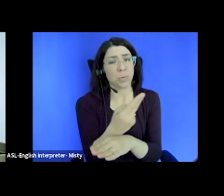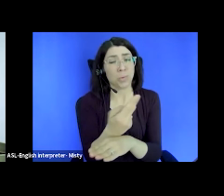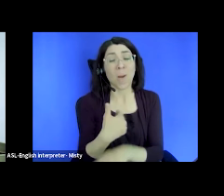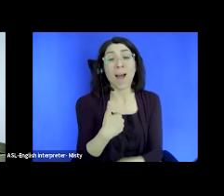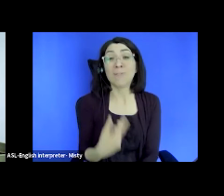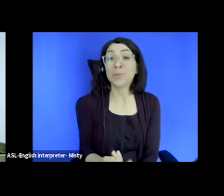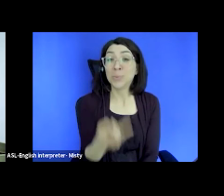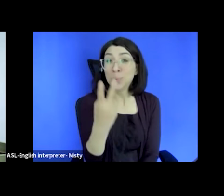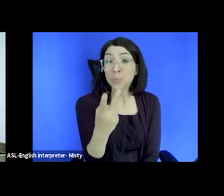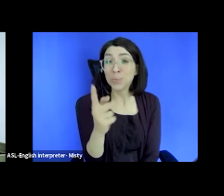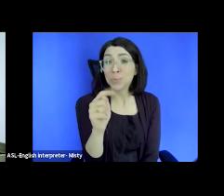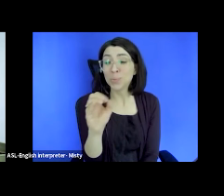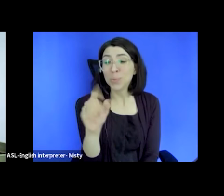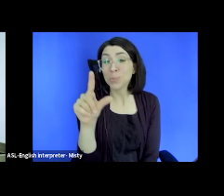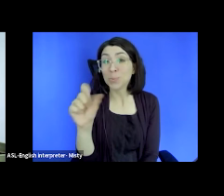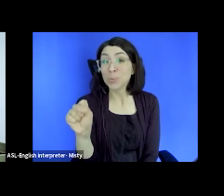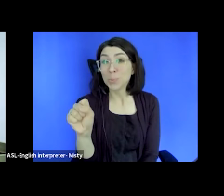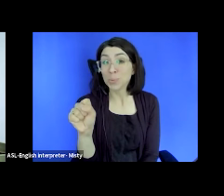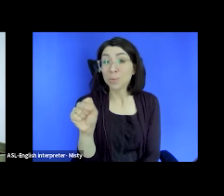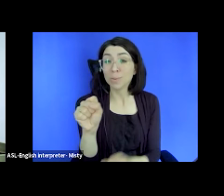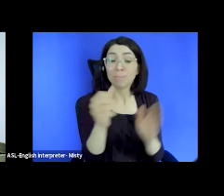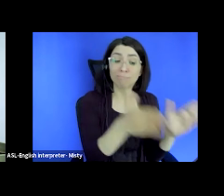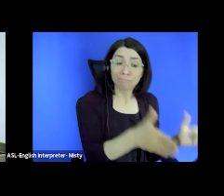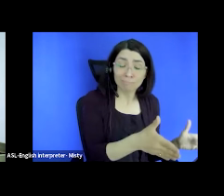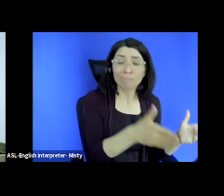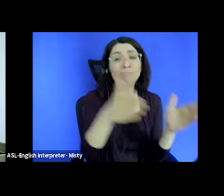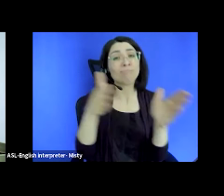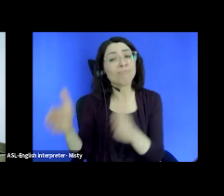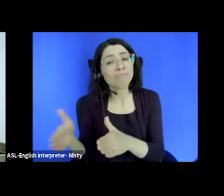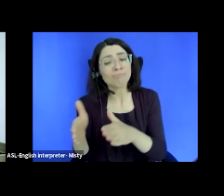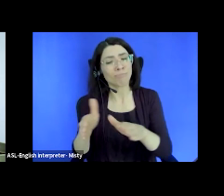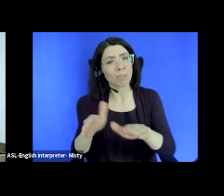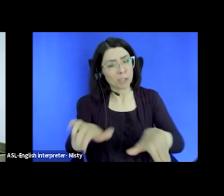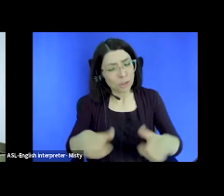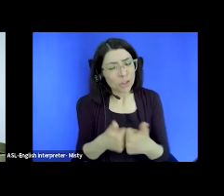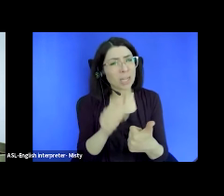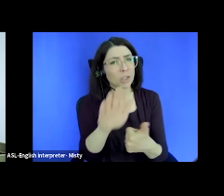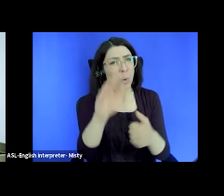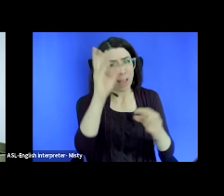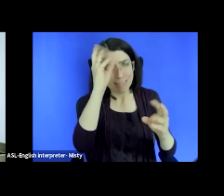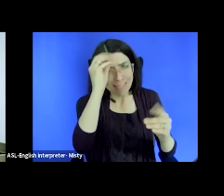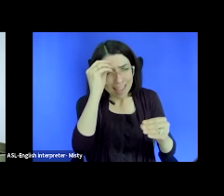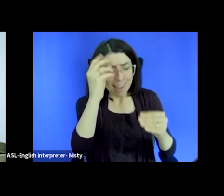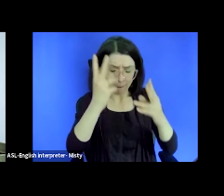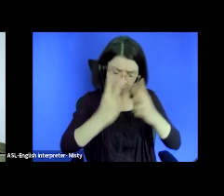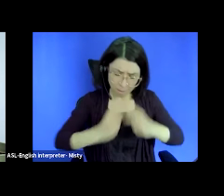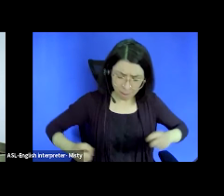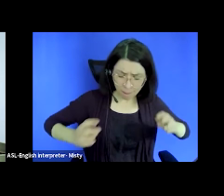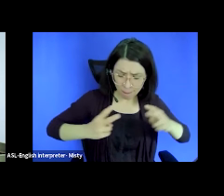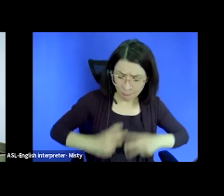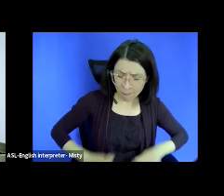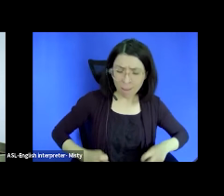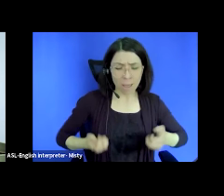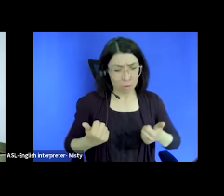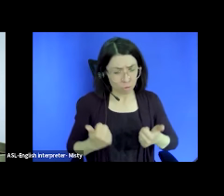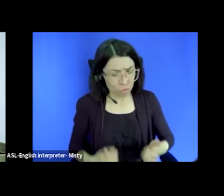your thinking, to prepare an environment that's open and welcoming of assertive